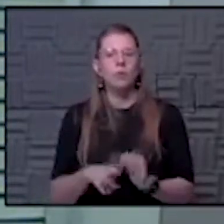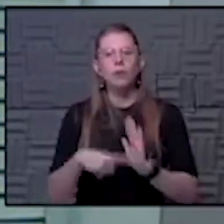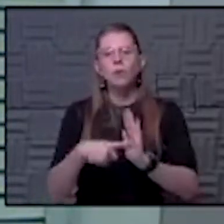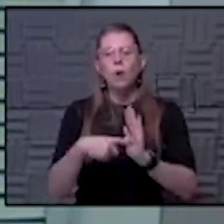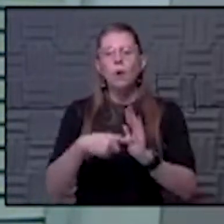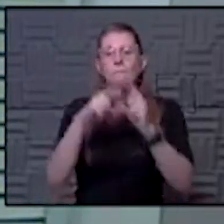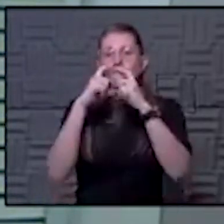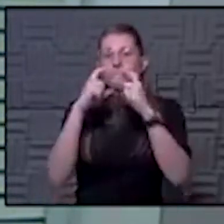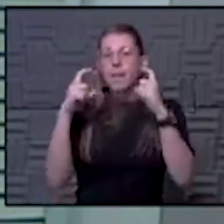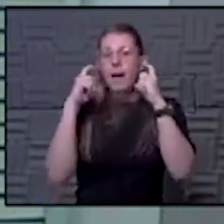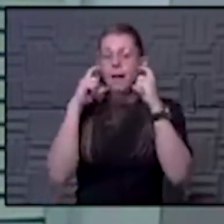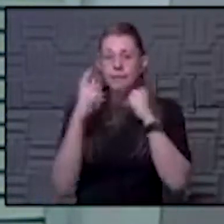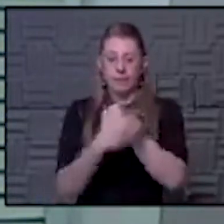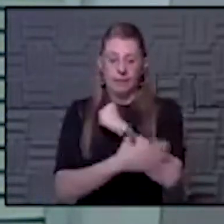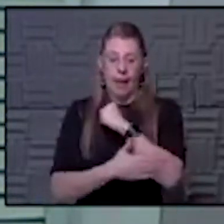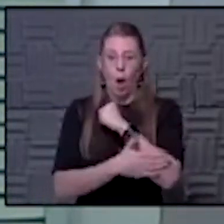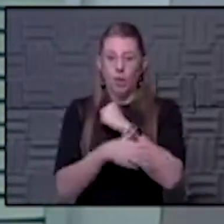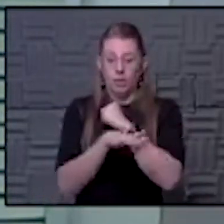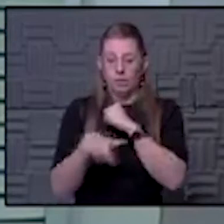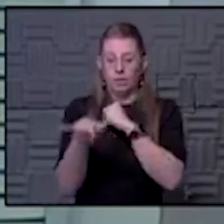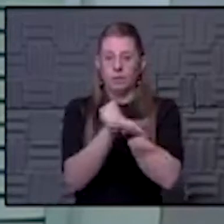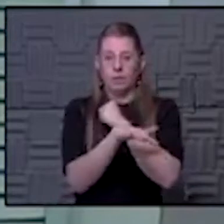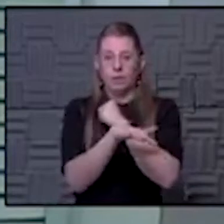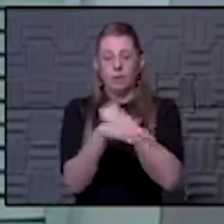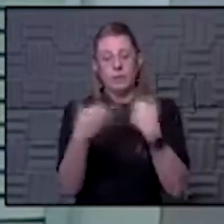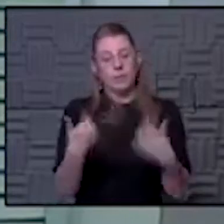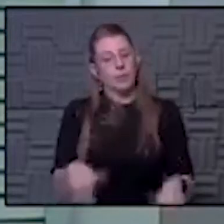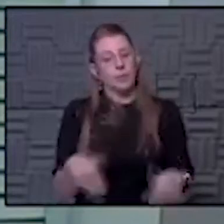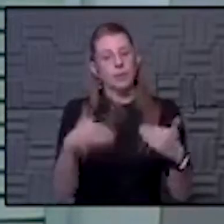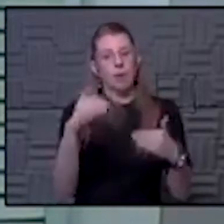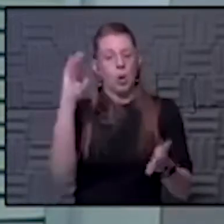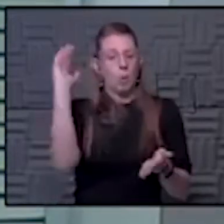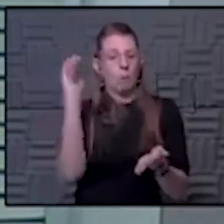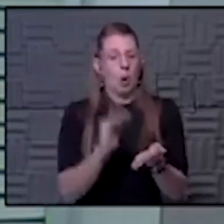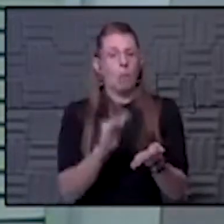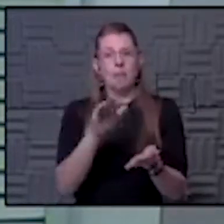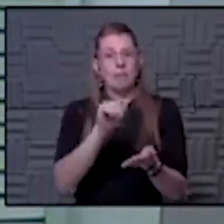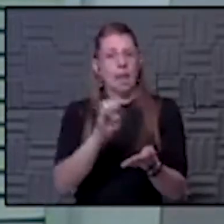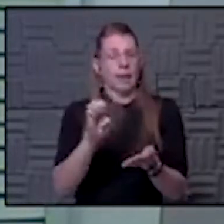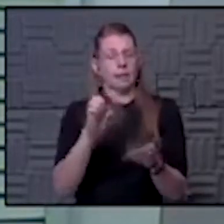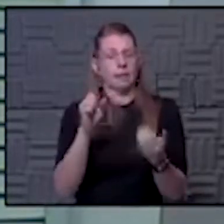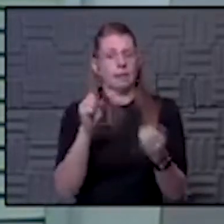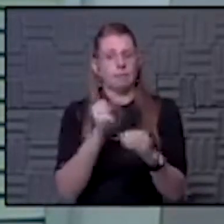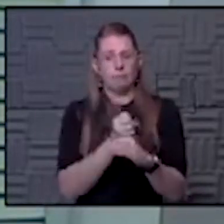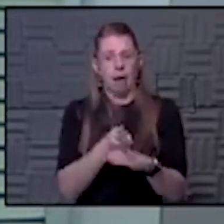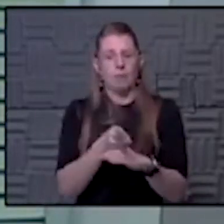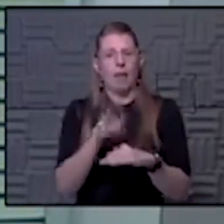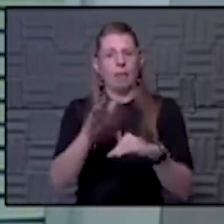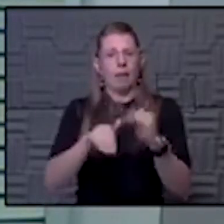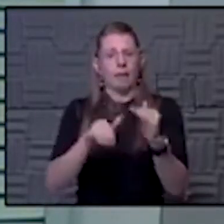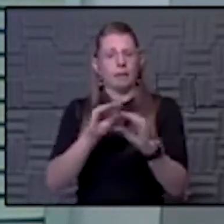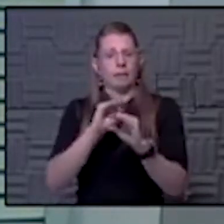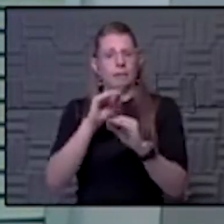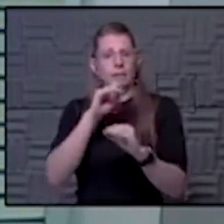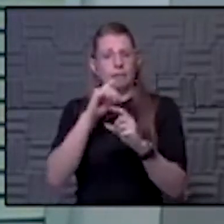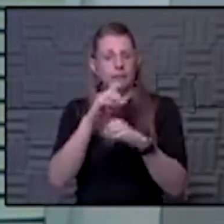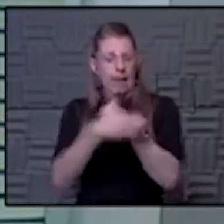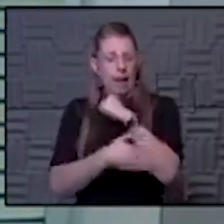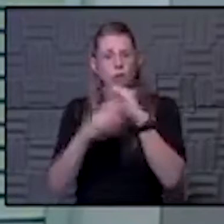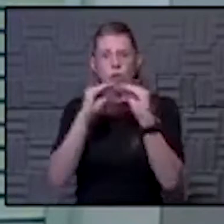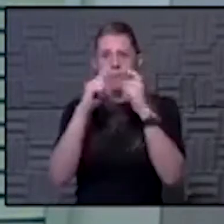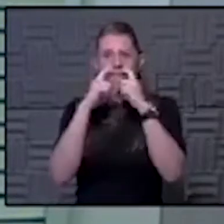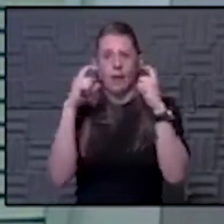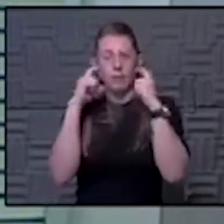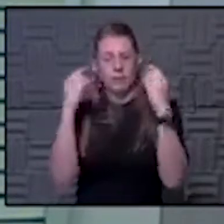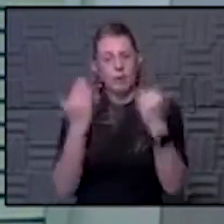that mask counties early on way outperformed, decreased the number of cases actually, when the no mask counties went up over 100% in